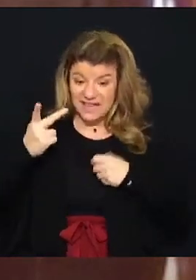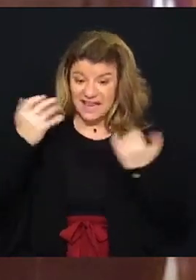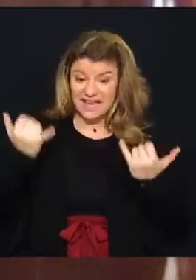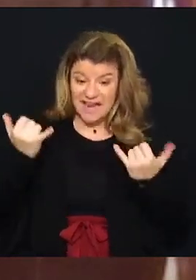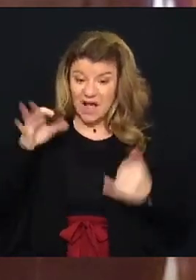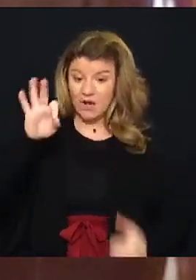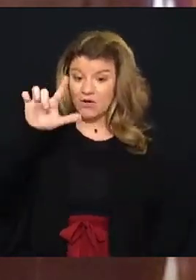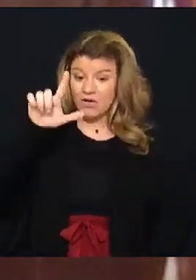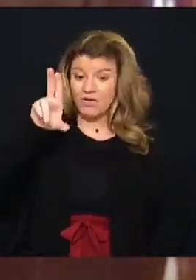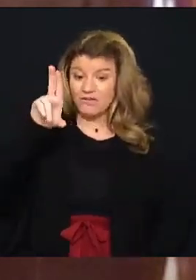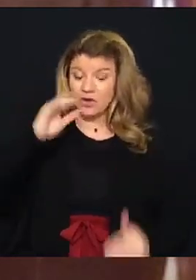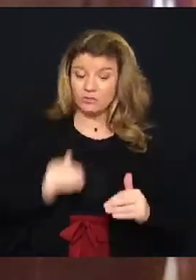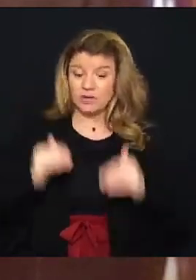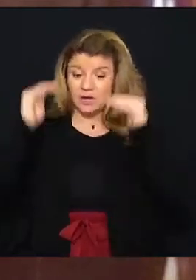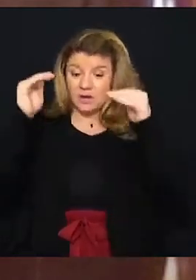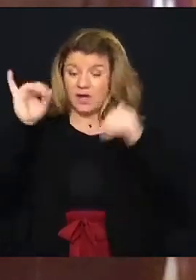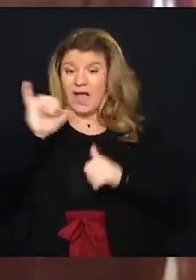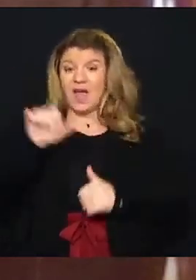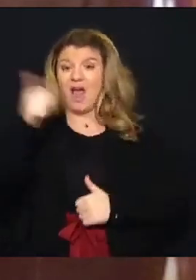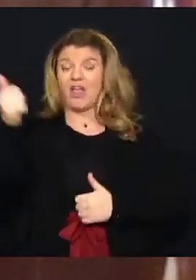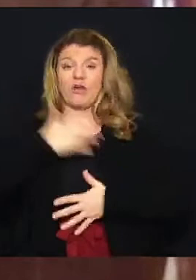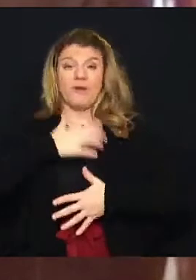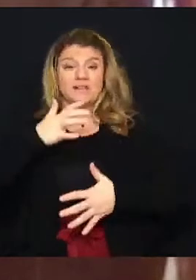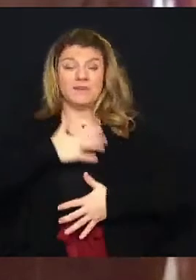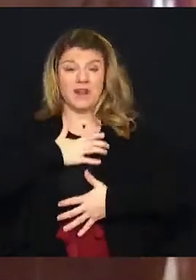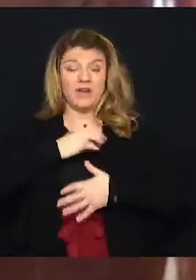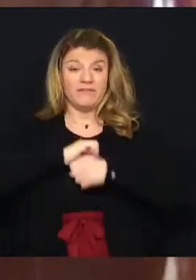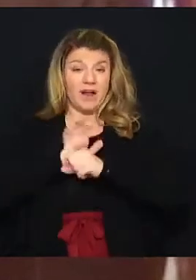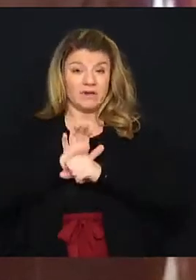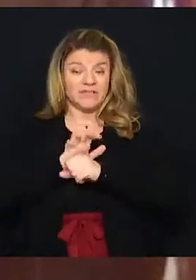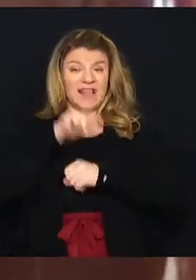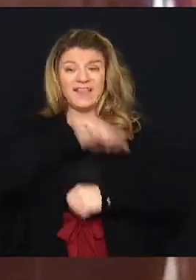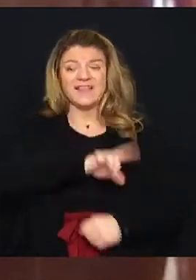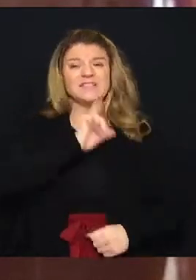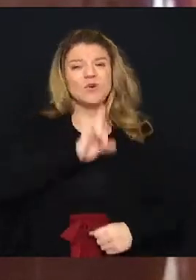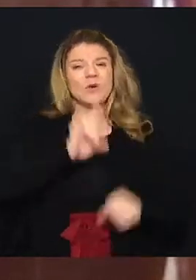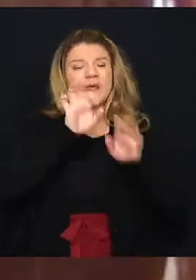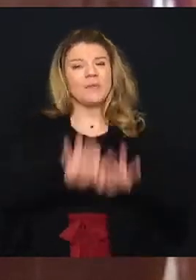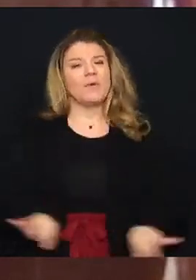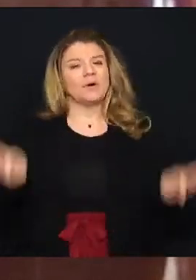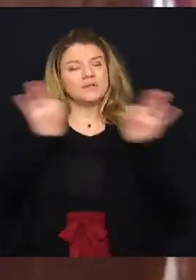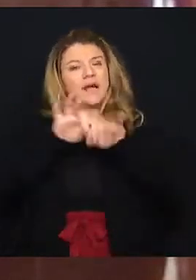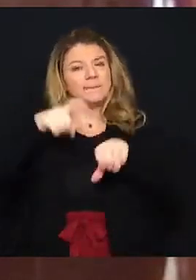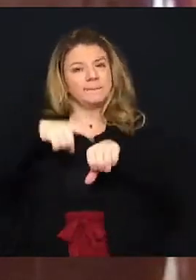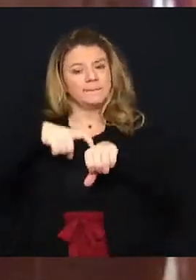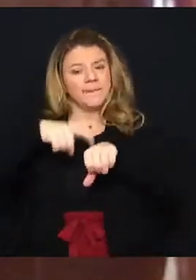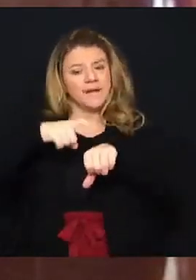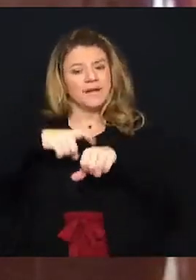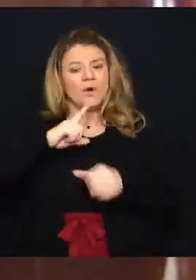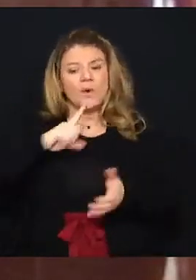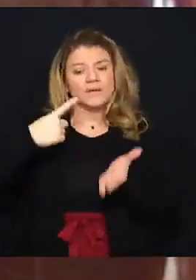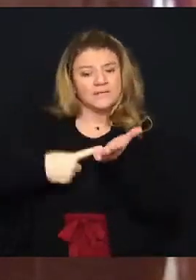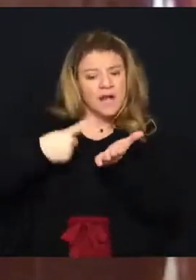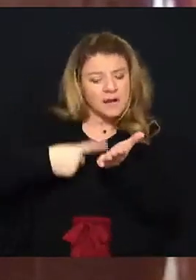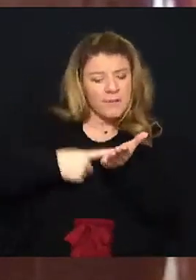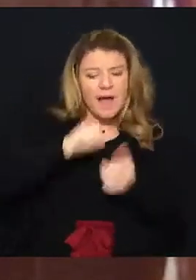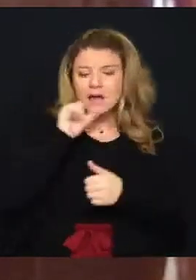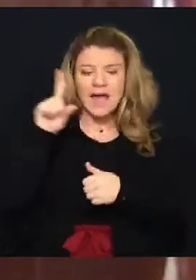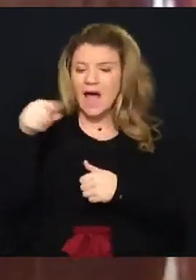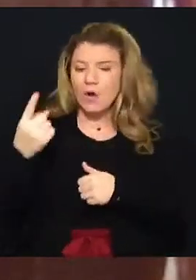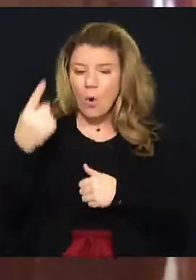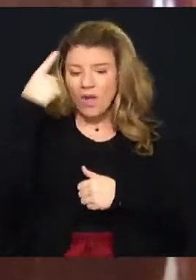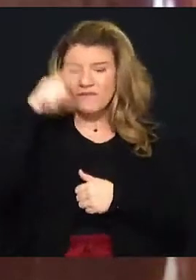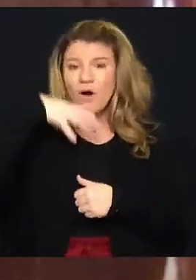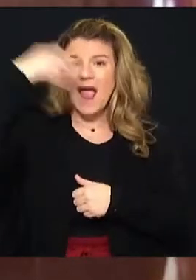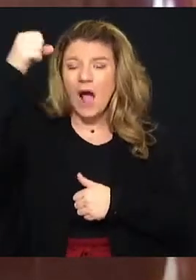as well as other respiratory viruses. So this is a really important time, as we've talked about, not only for our